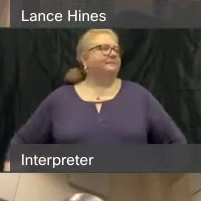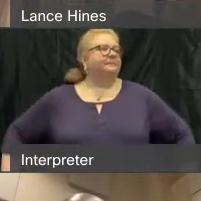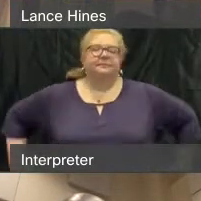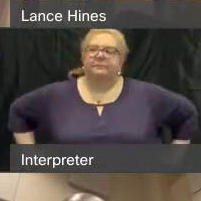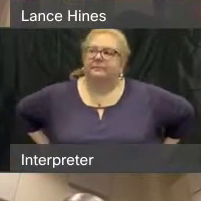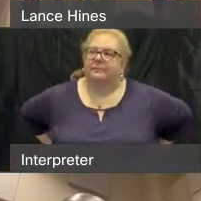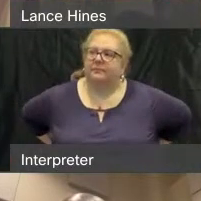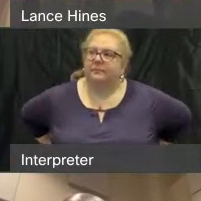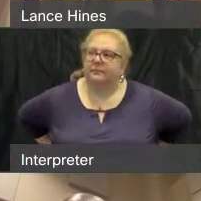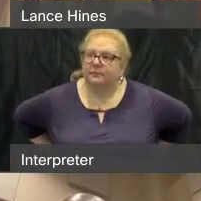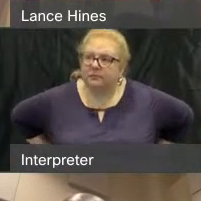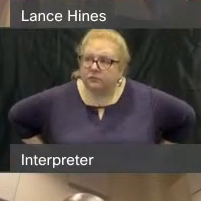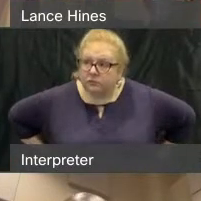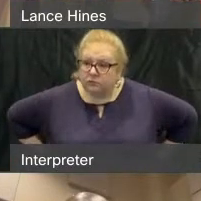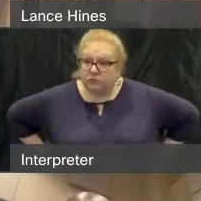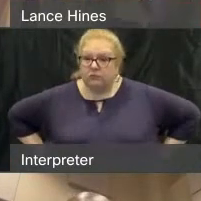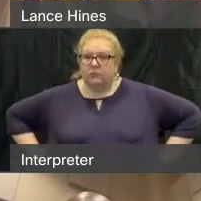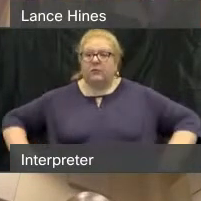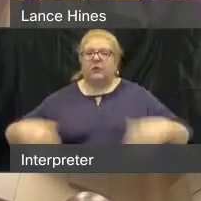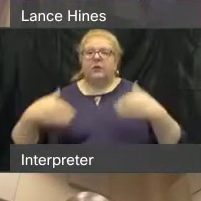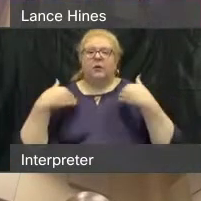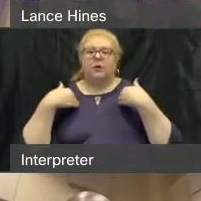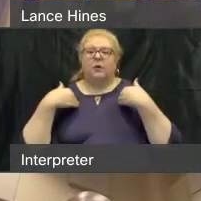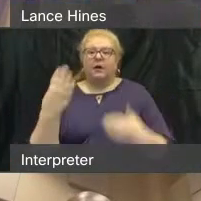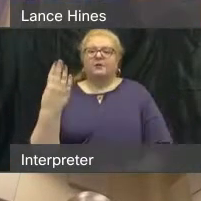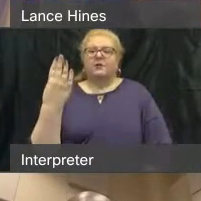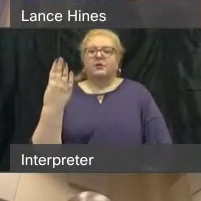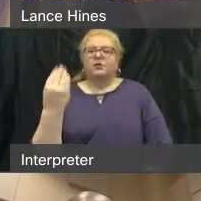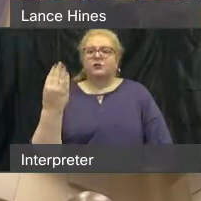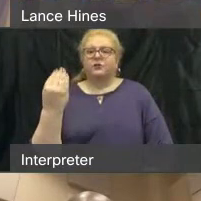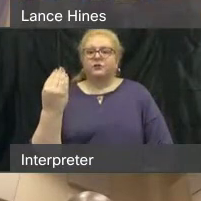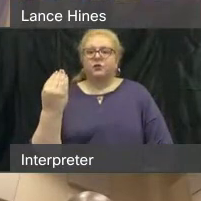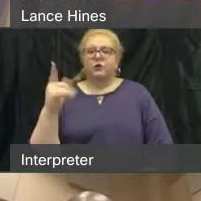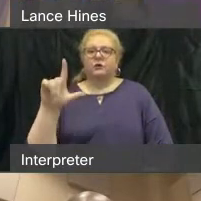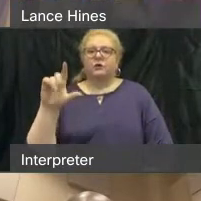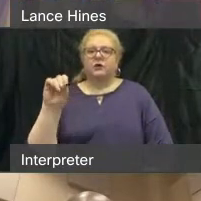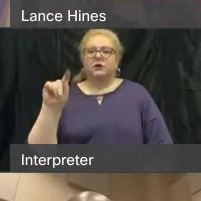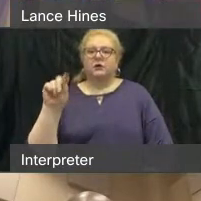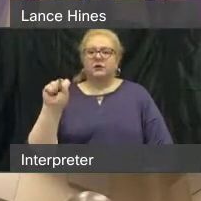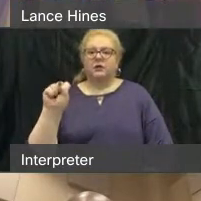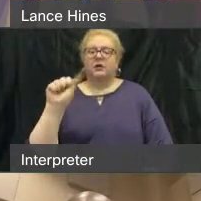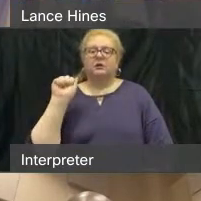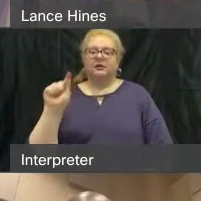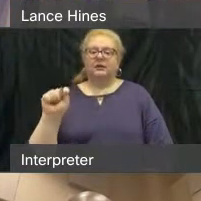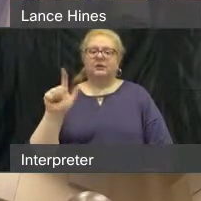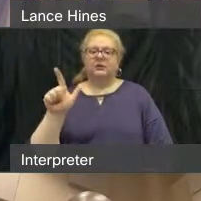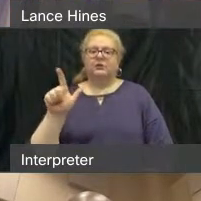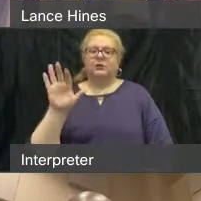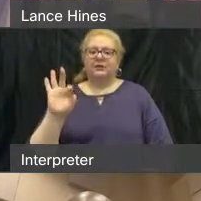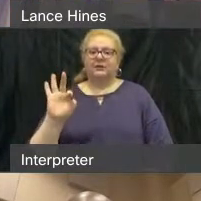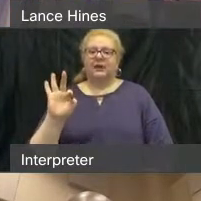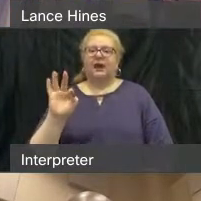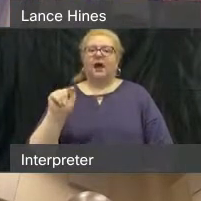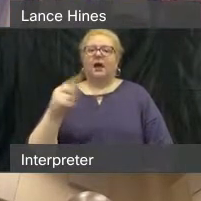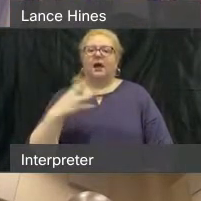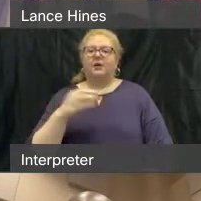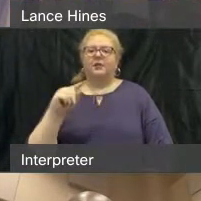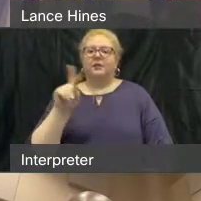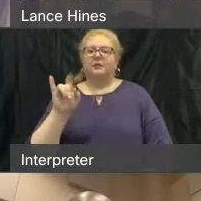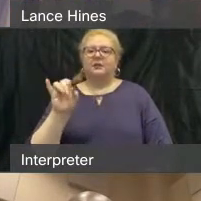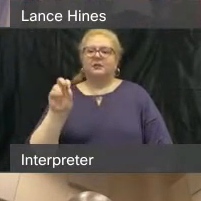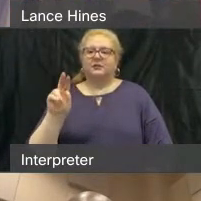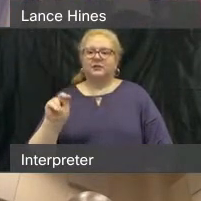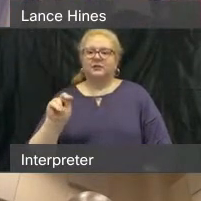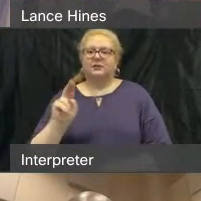So we have 14 lots at 29th and Zion Street that we're purchasing using Home